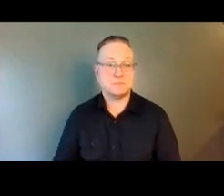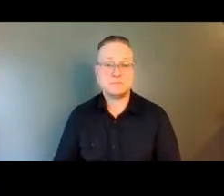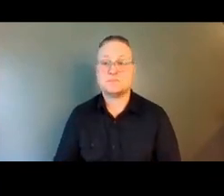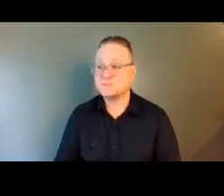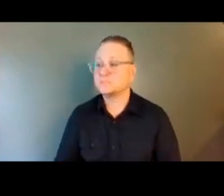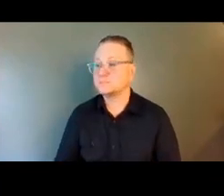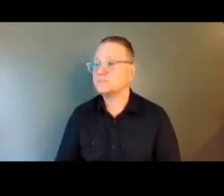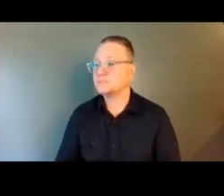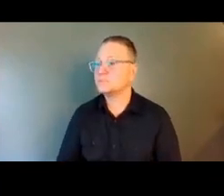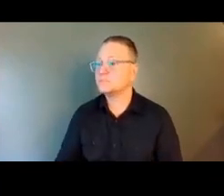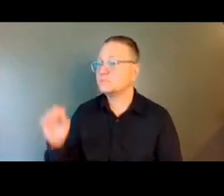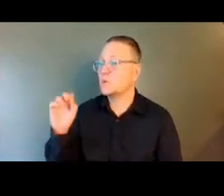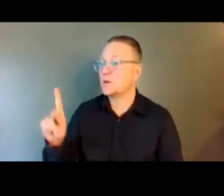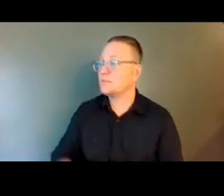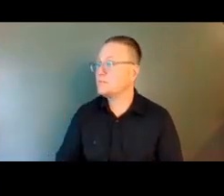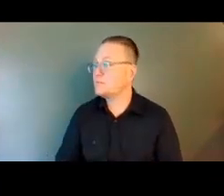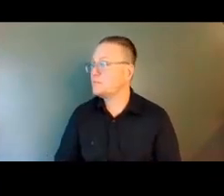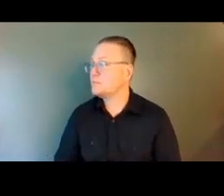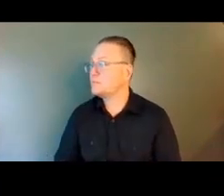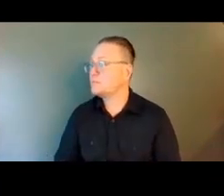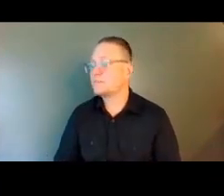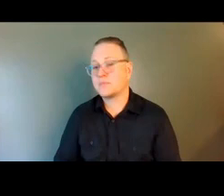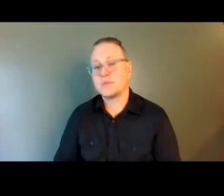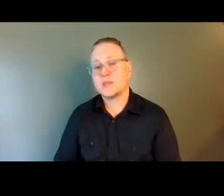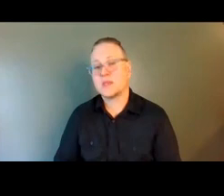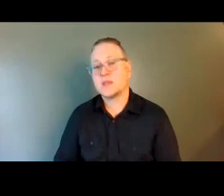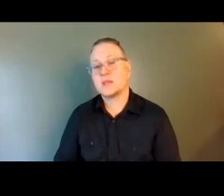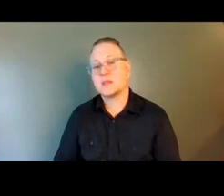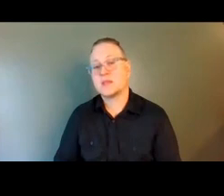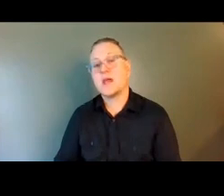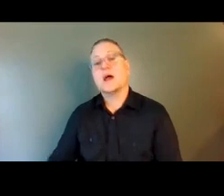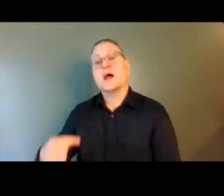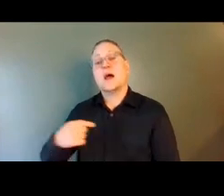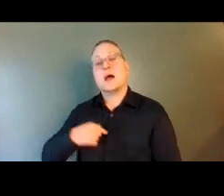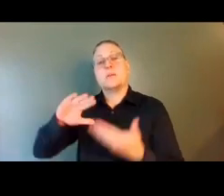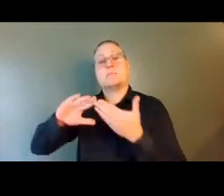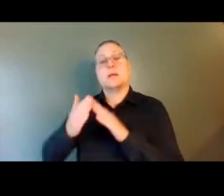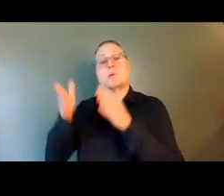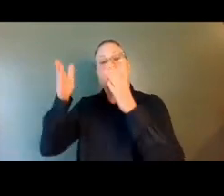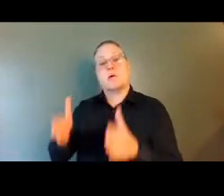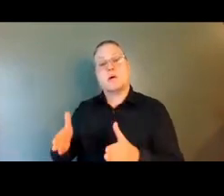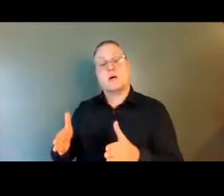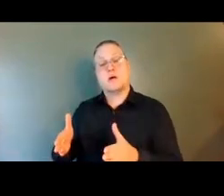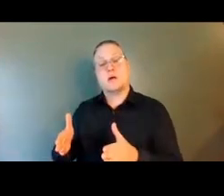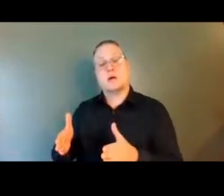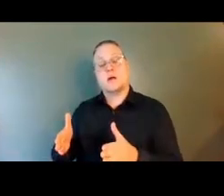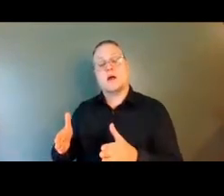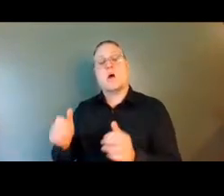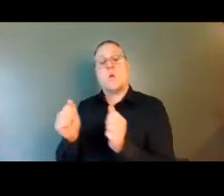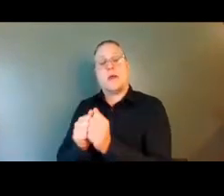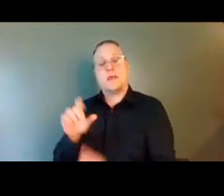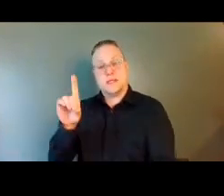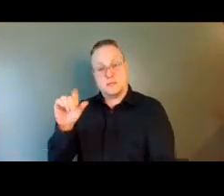Okay. So I became a person with a disability in